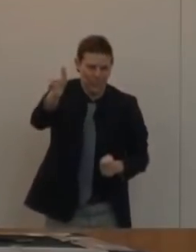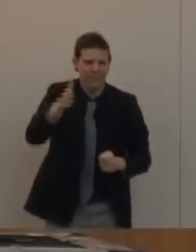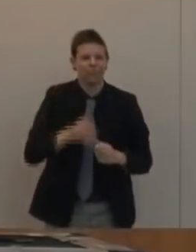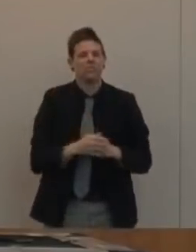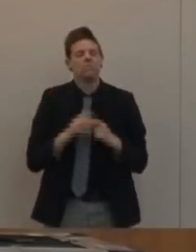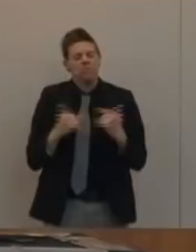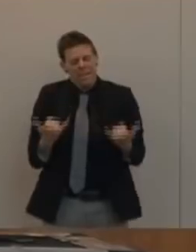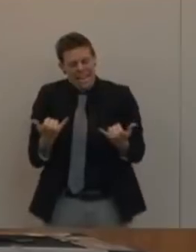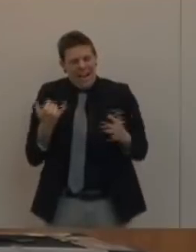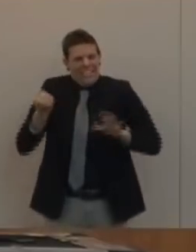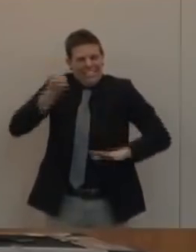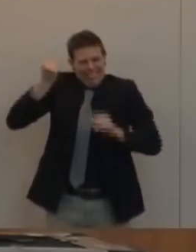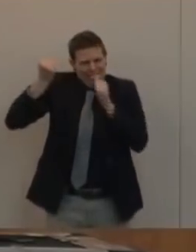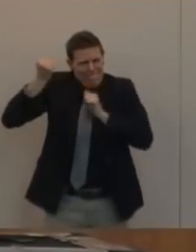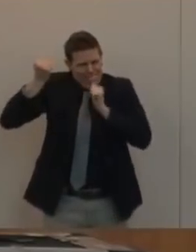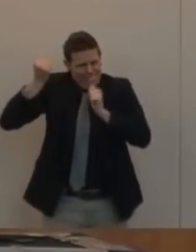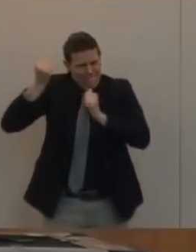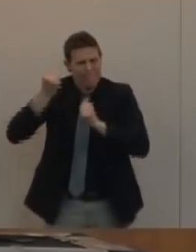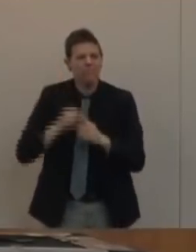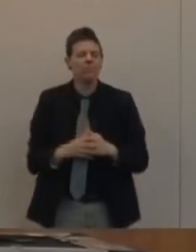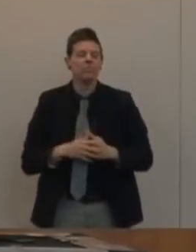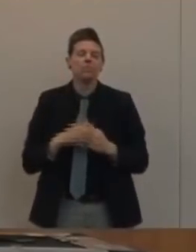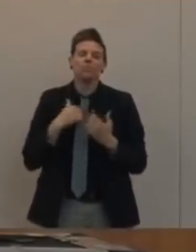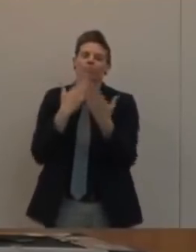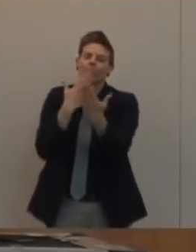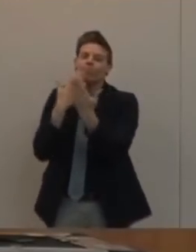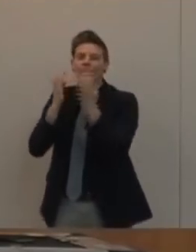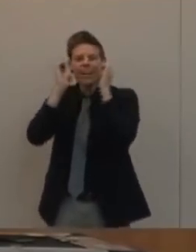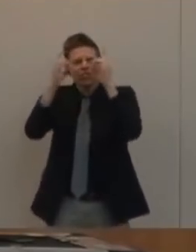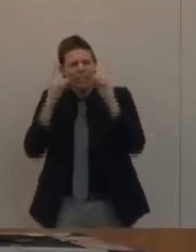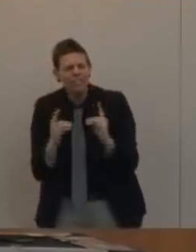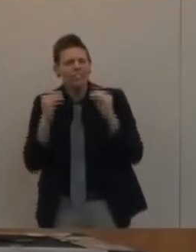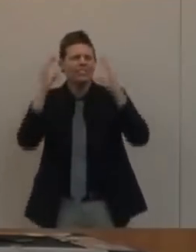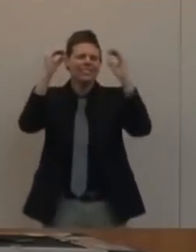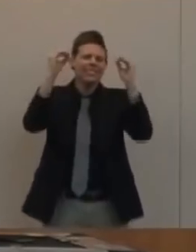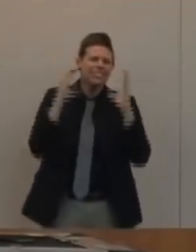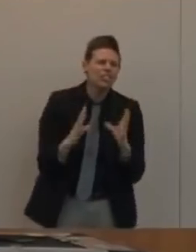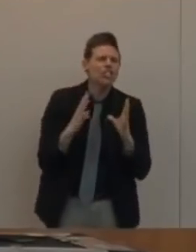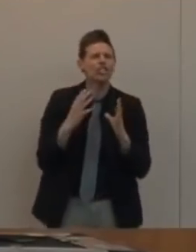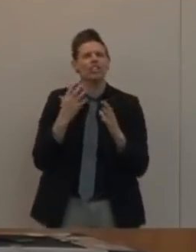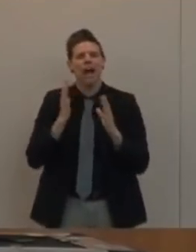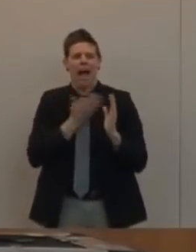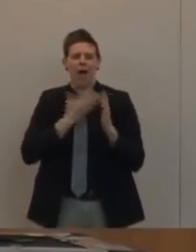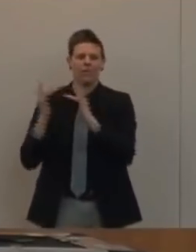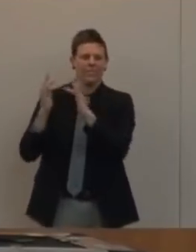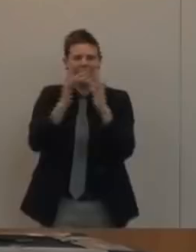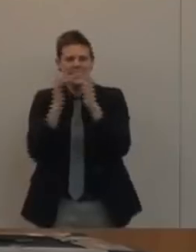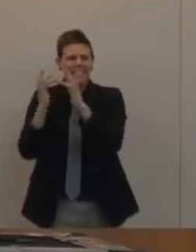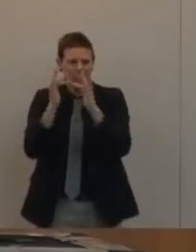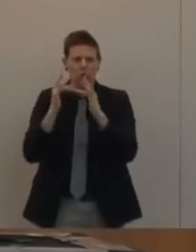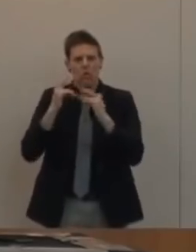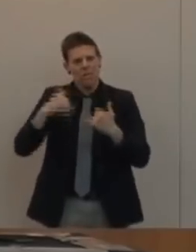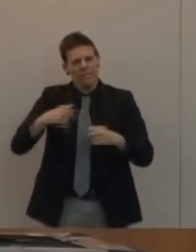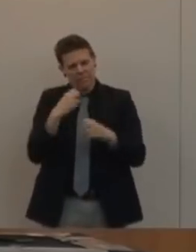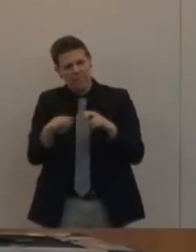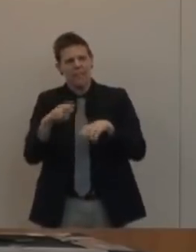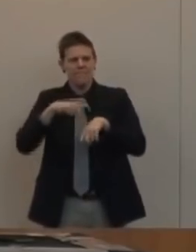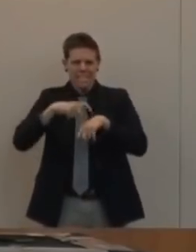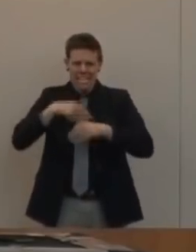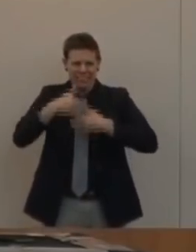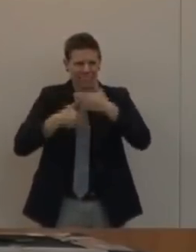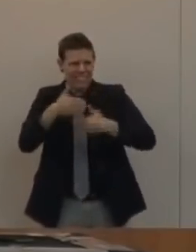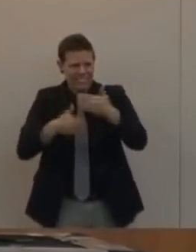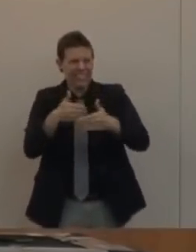educators that, in spite of our internet divide and broadband divide in this state, I want to thank PBS, everyone who's